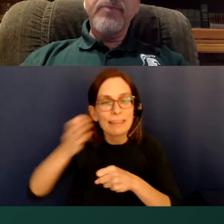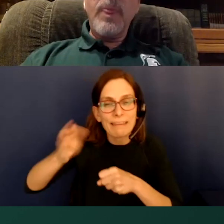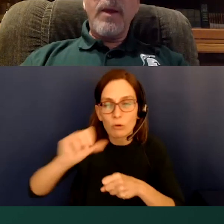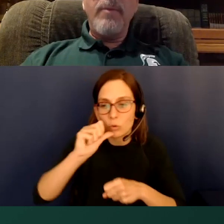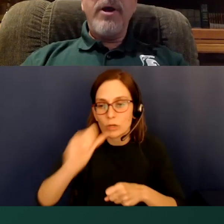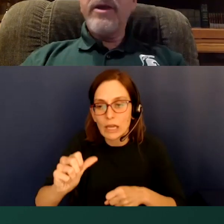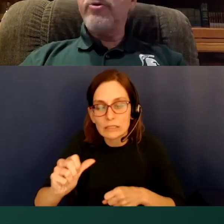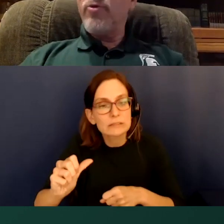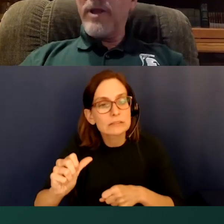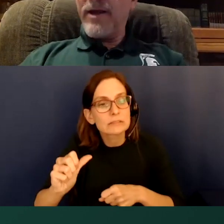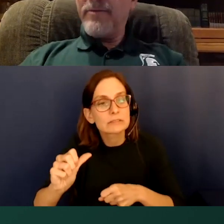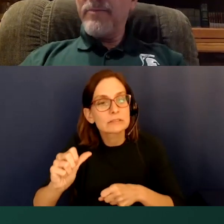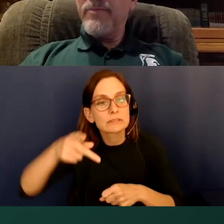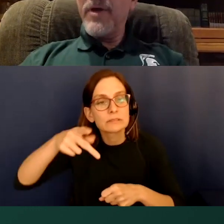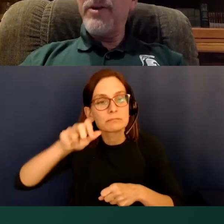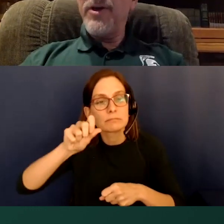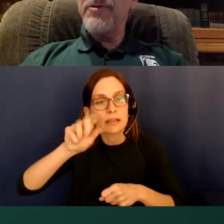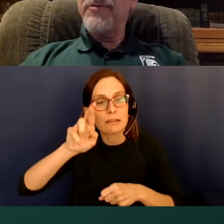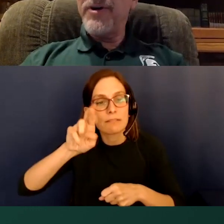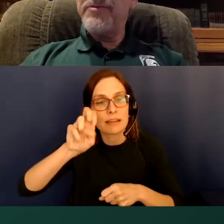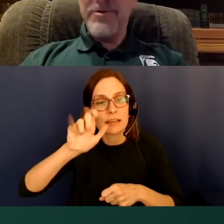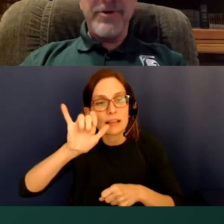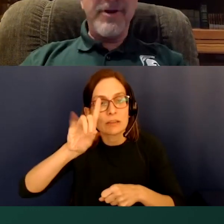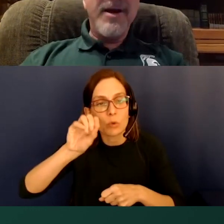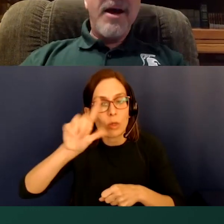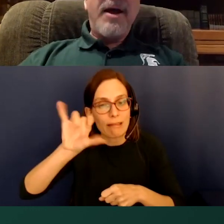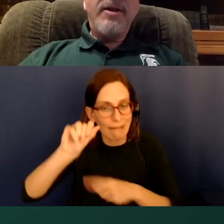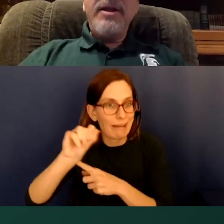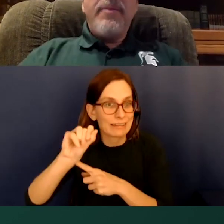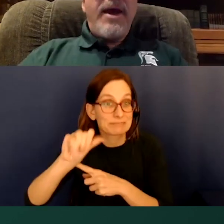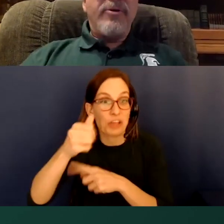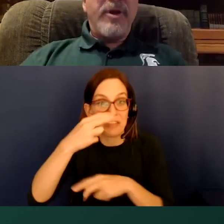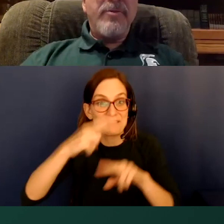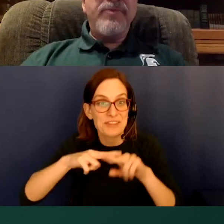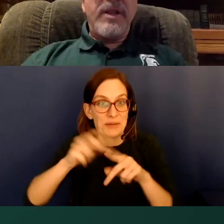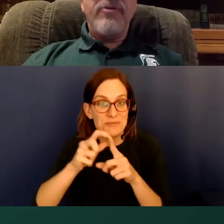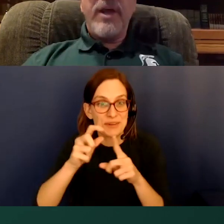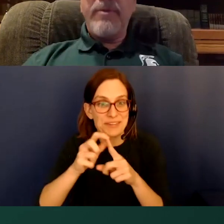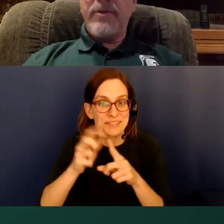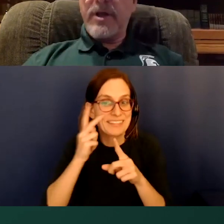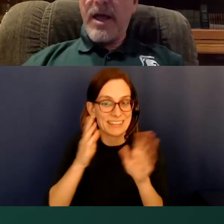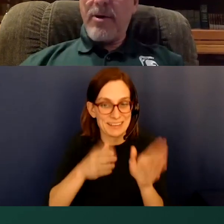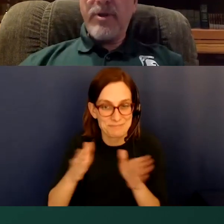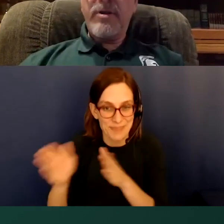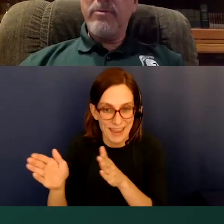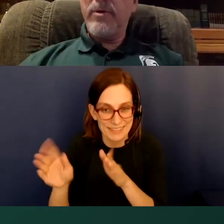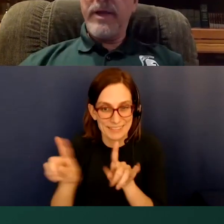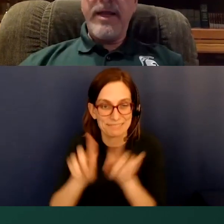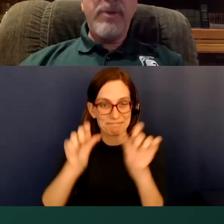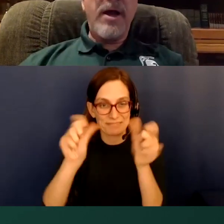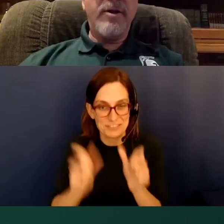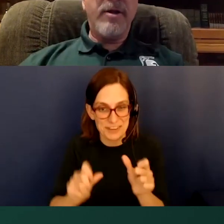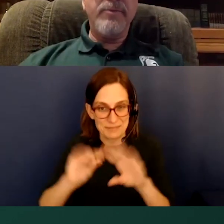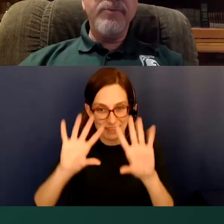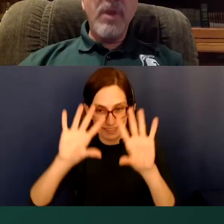Um, Pareidolia, another fun word. Seeing patterns like shapes in the clouds,